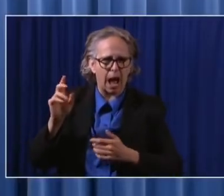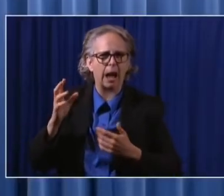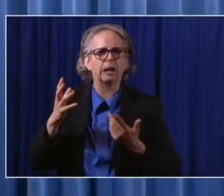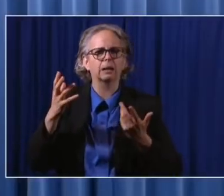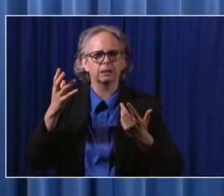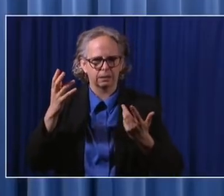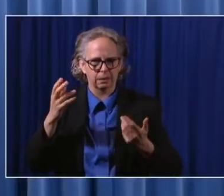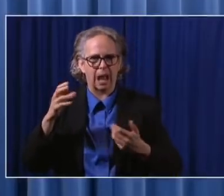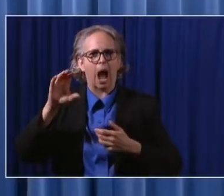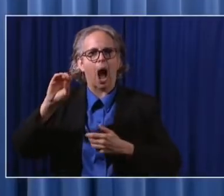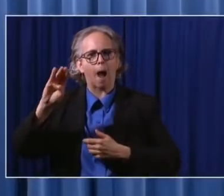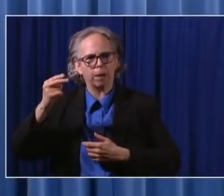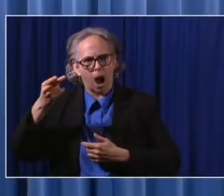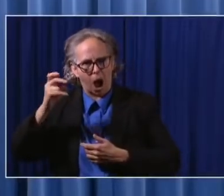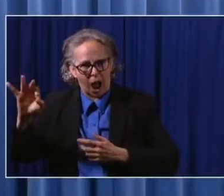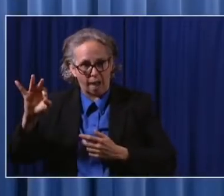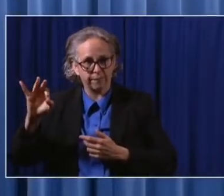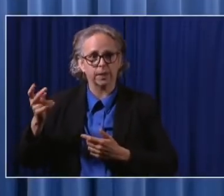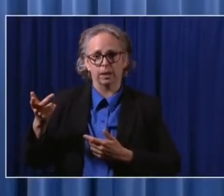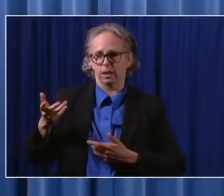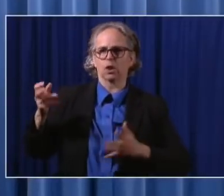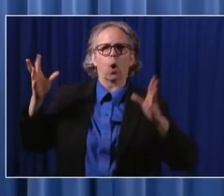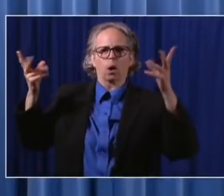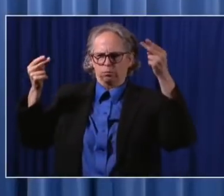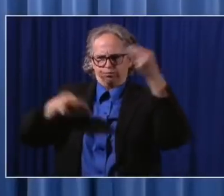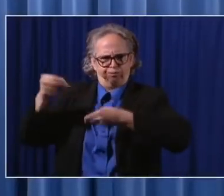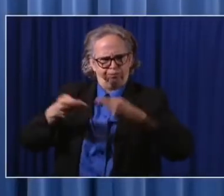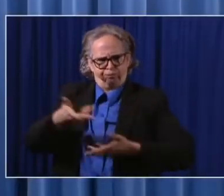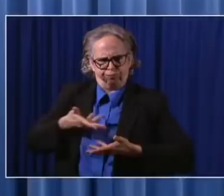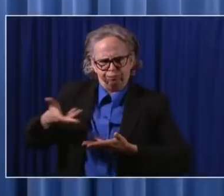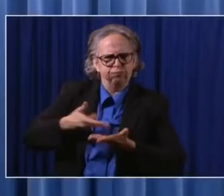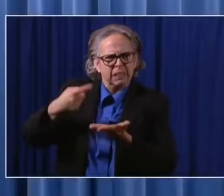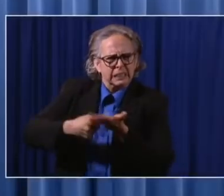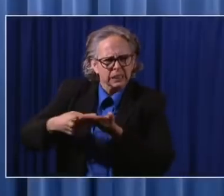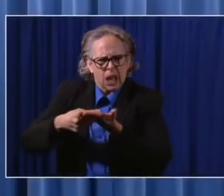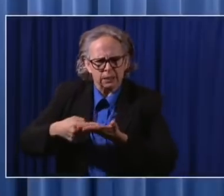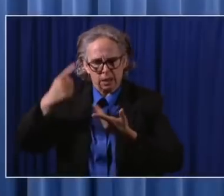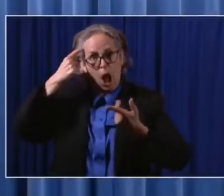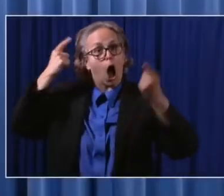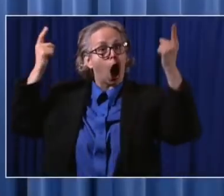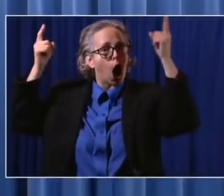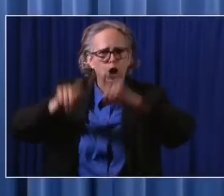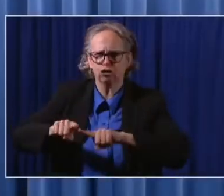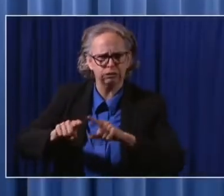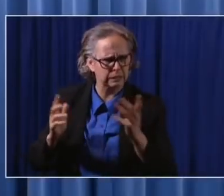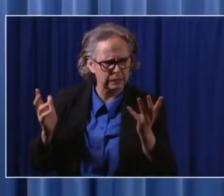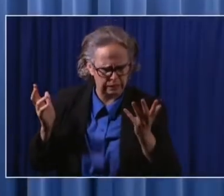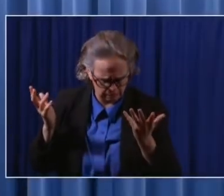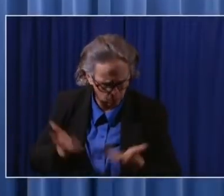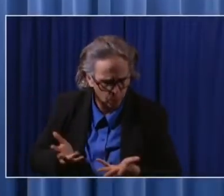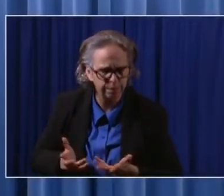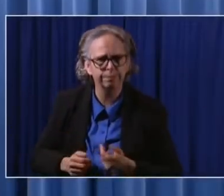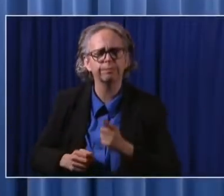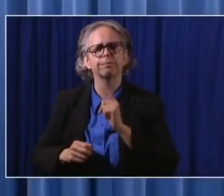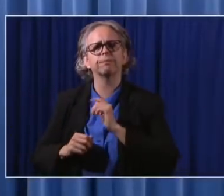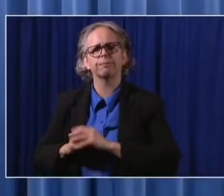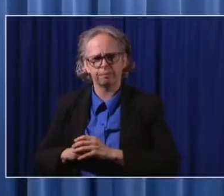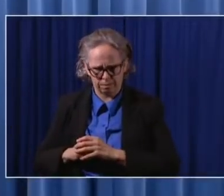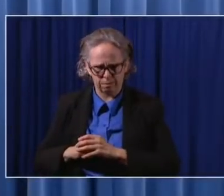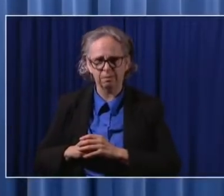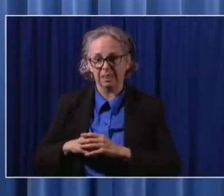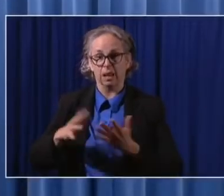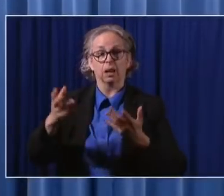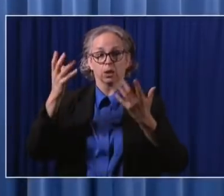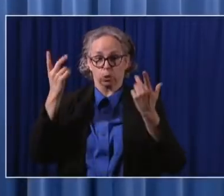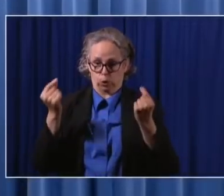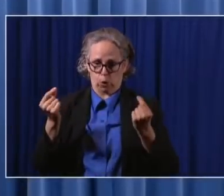All 5 of us have looked at this. All 5 of us have had our teams working on this, and we